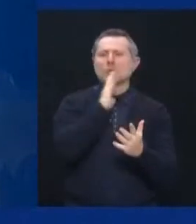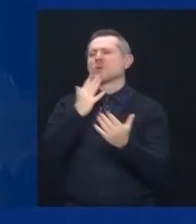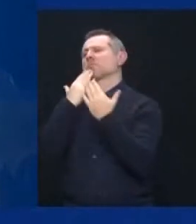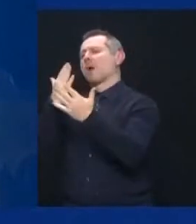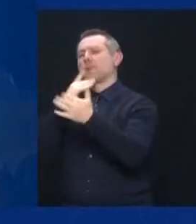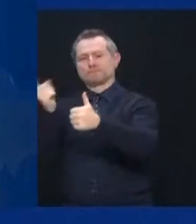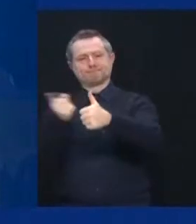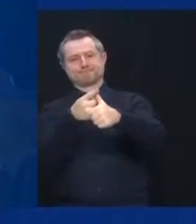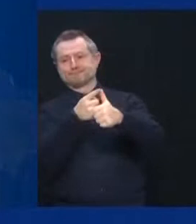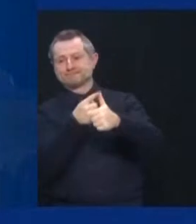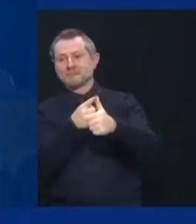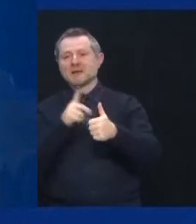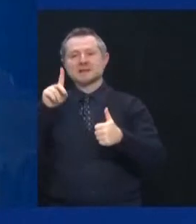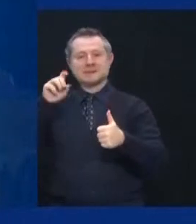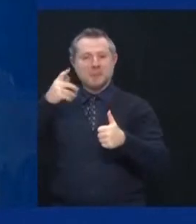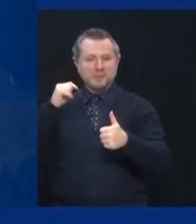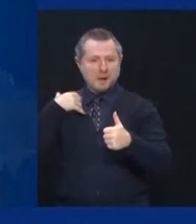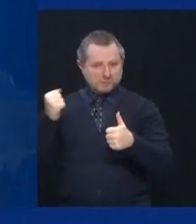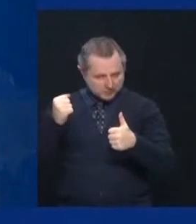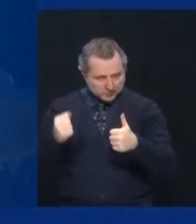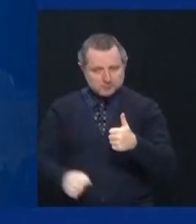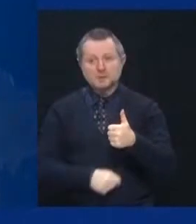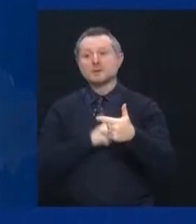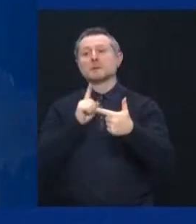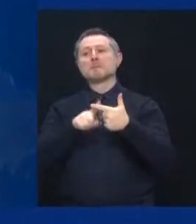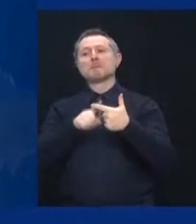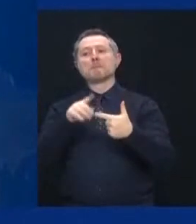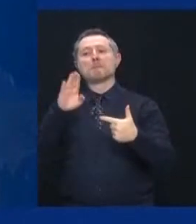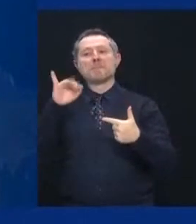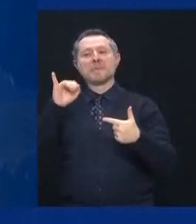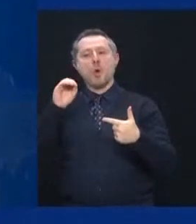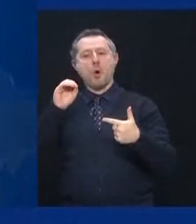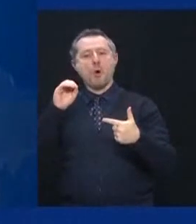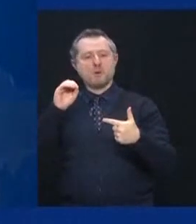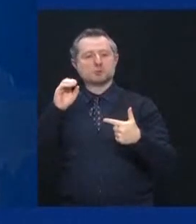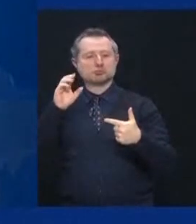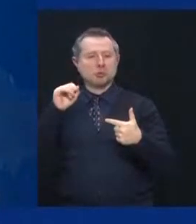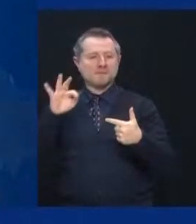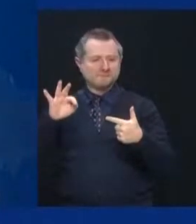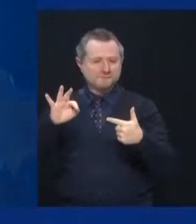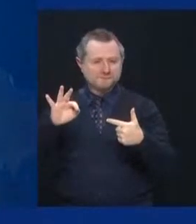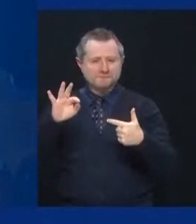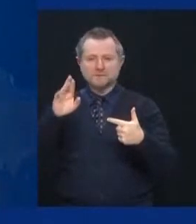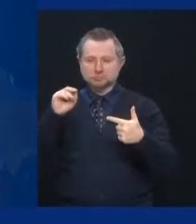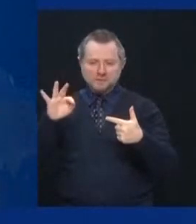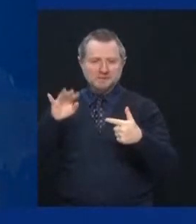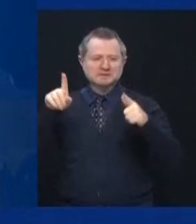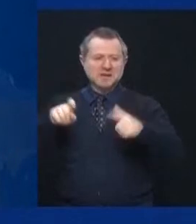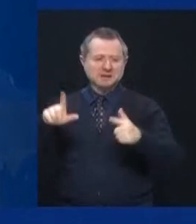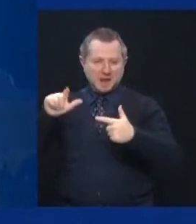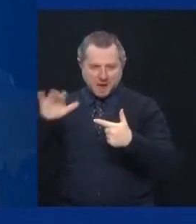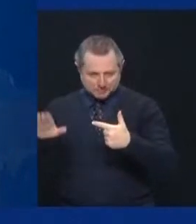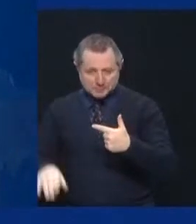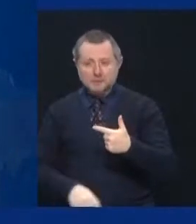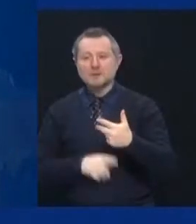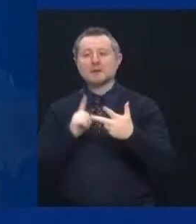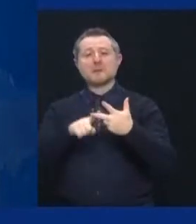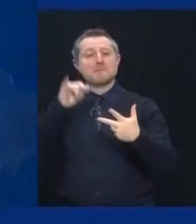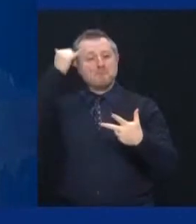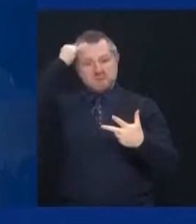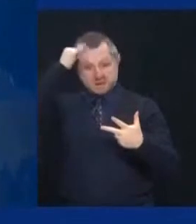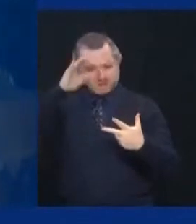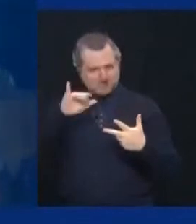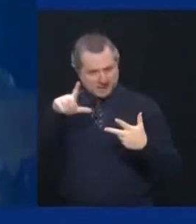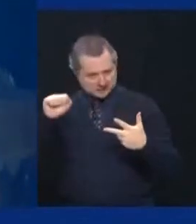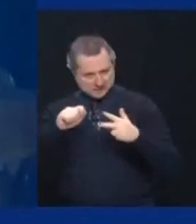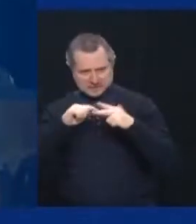Health, State of New York, BioReference is the laboratory that's doing all the tests. The Buffalo Bills have been very cooperative and